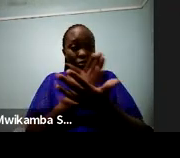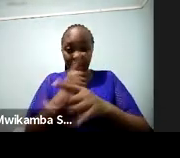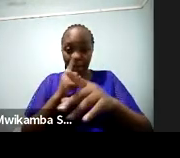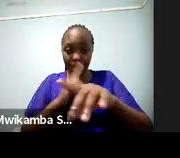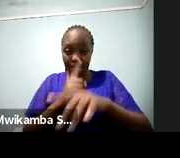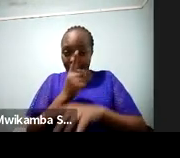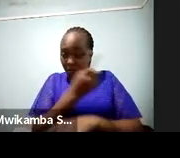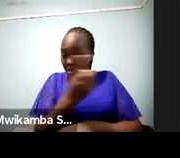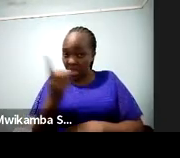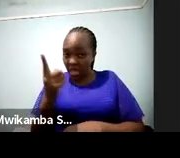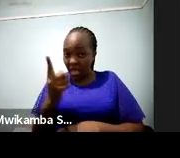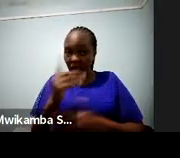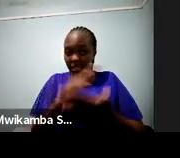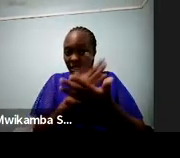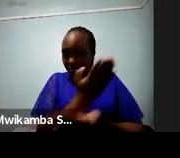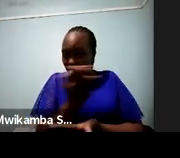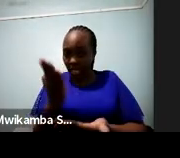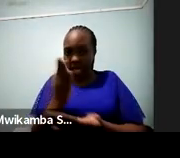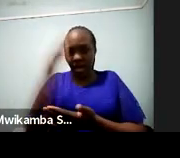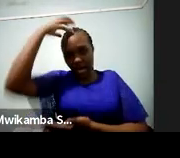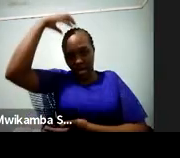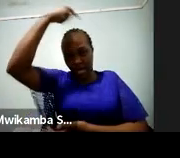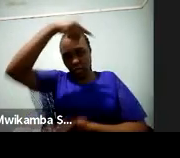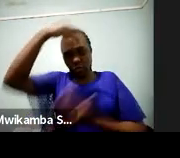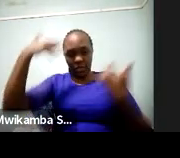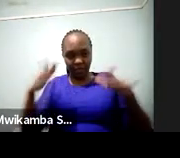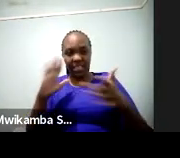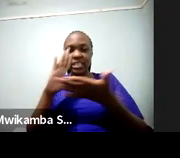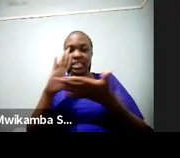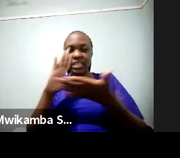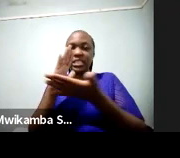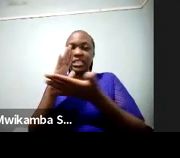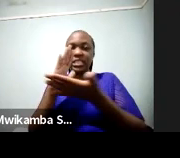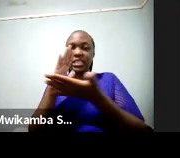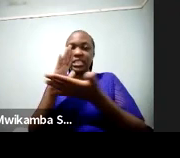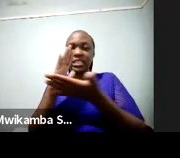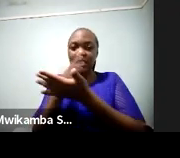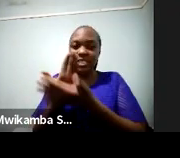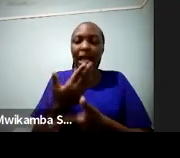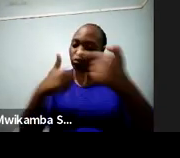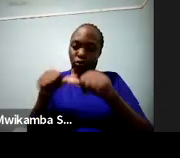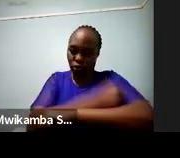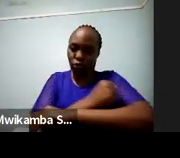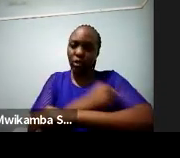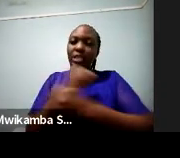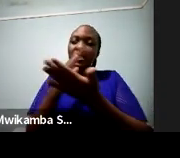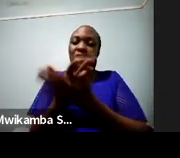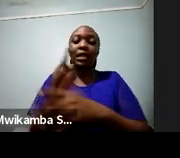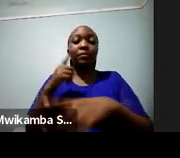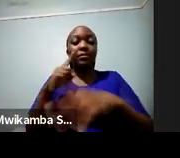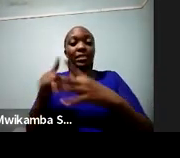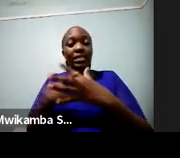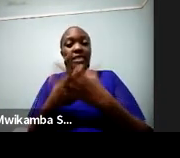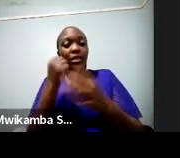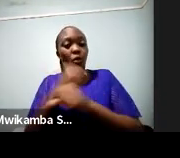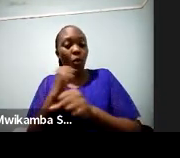your graduation or your course or your career. As you do that, you are trying to move from the education to now the job market.